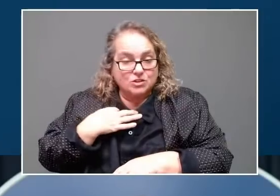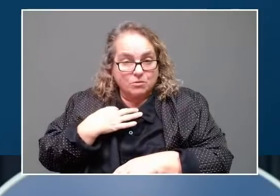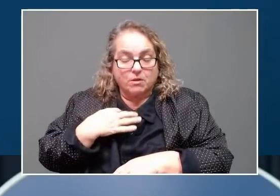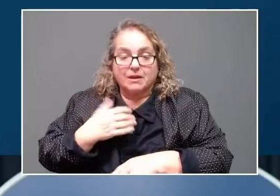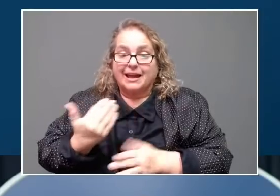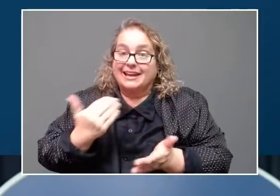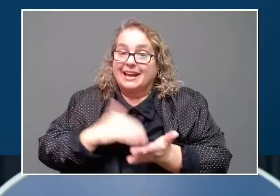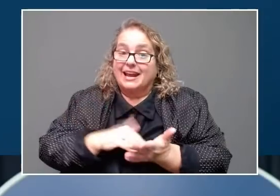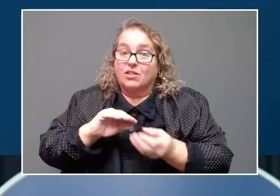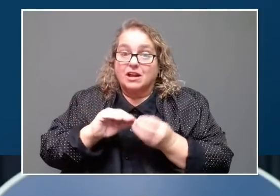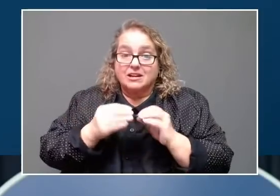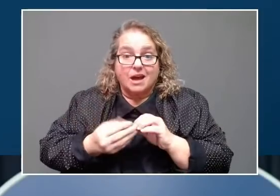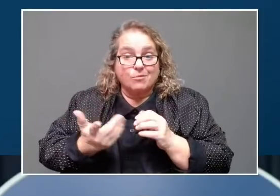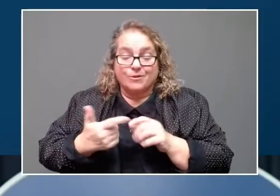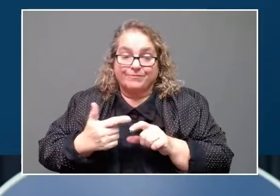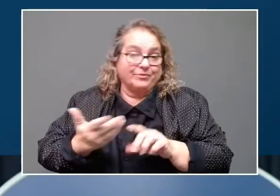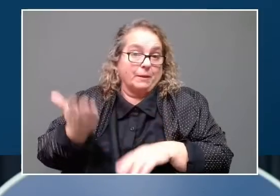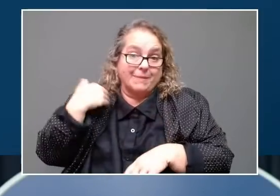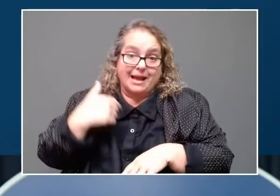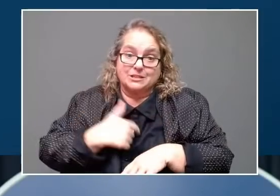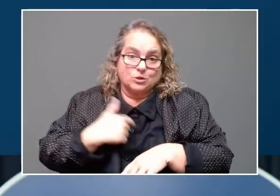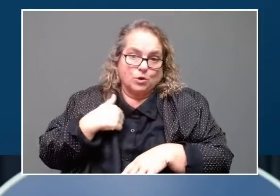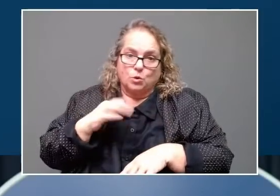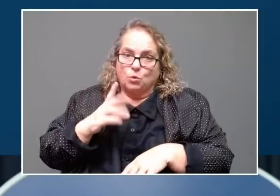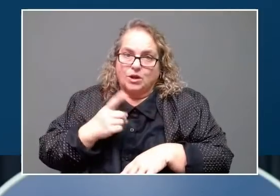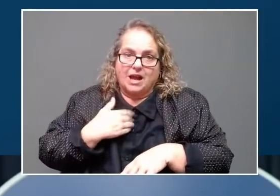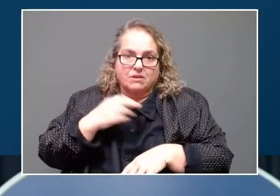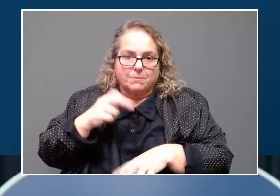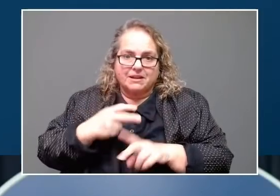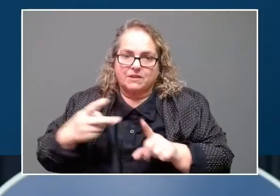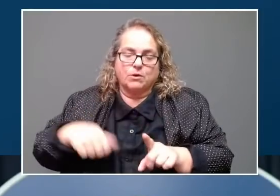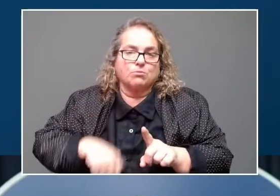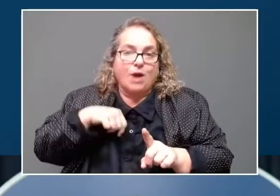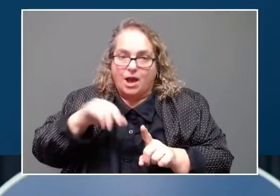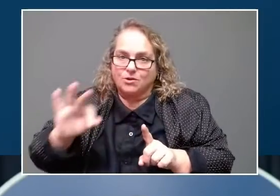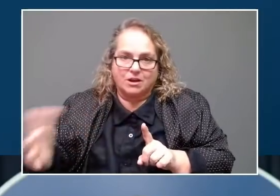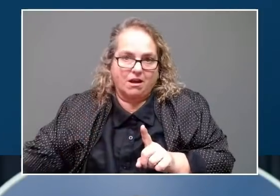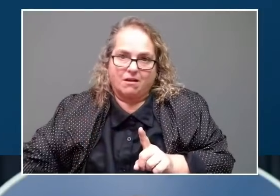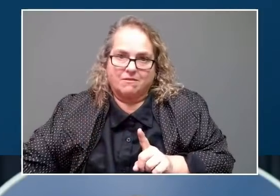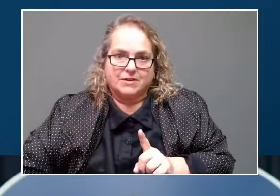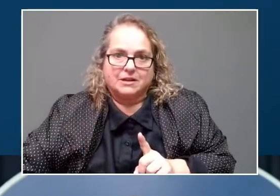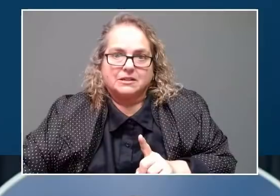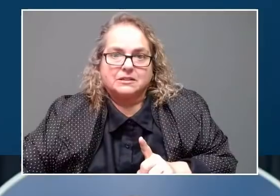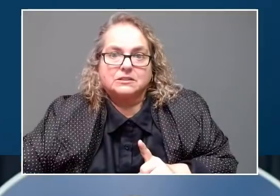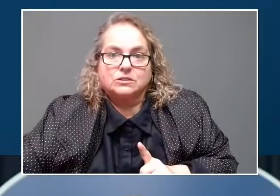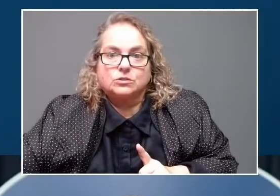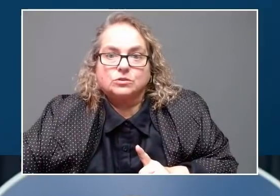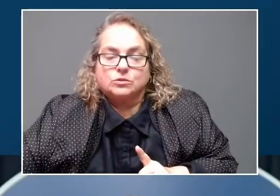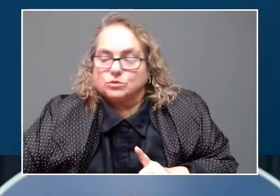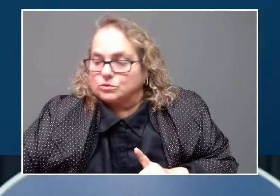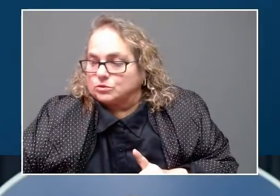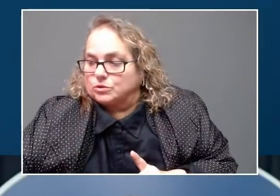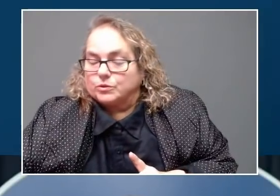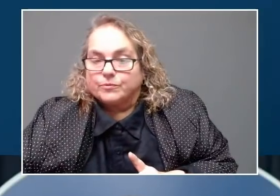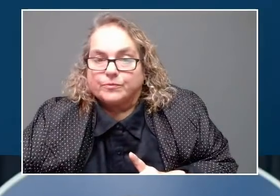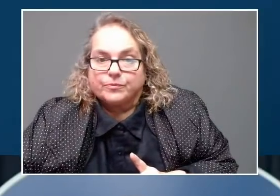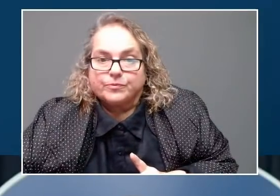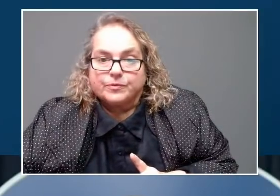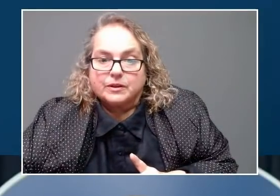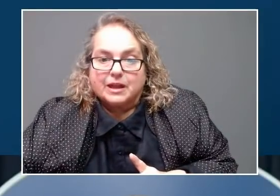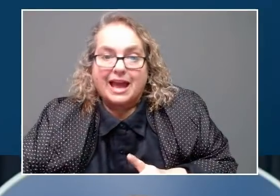in the past we would have been incredibly proud of. Total for 18 years and up, making your own healthcare